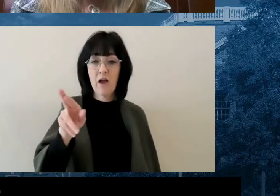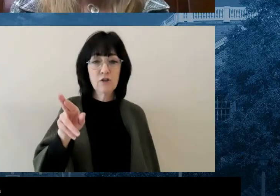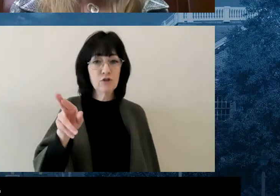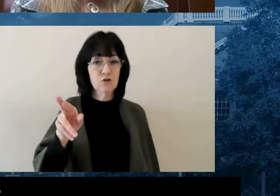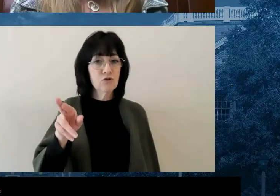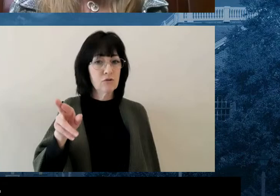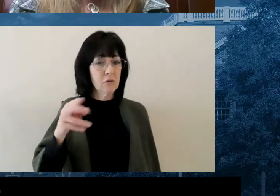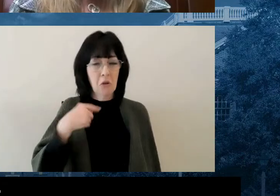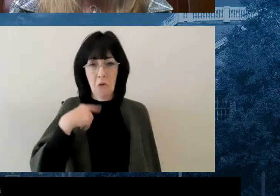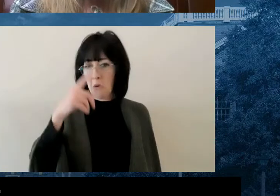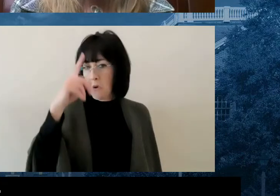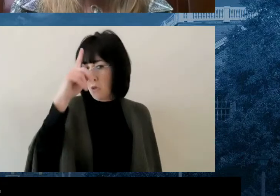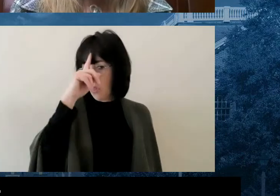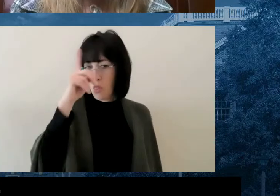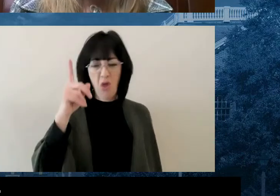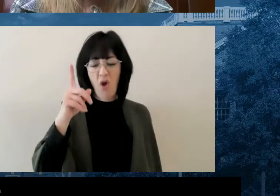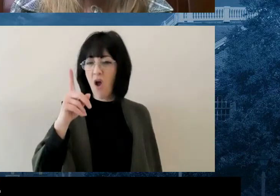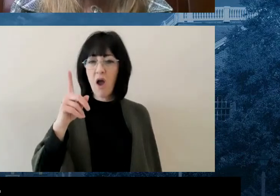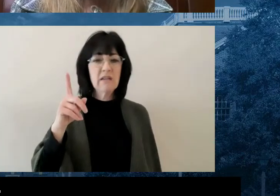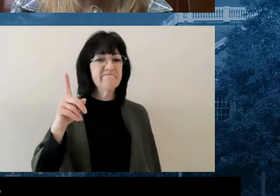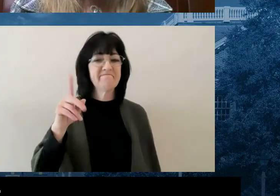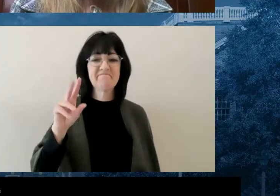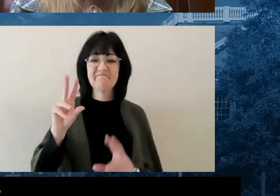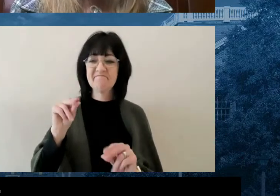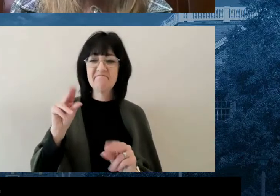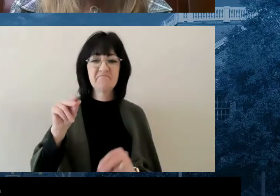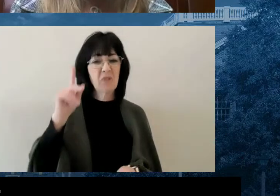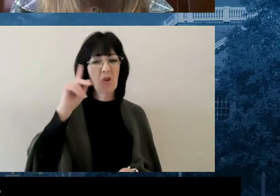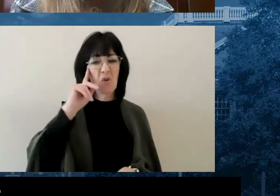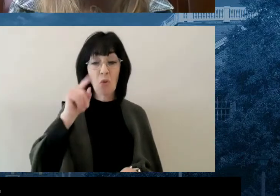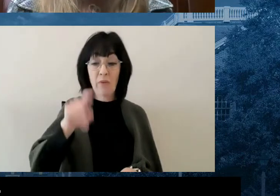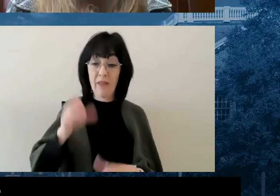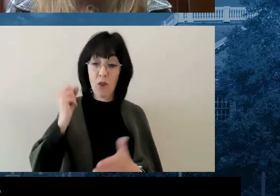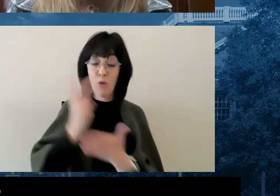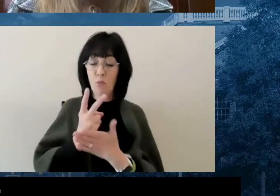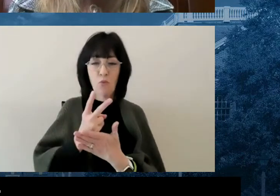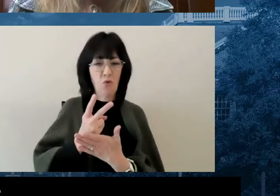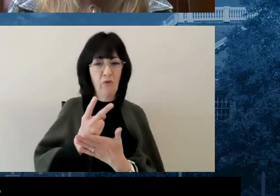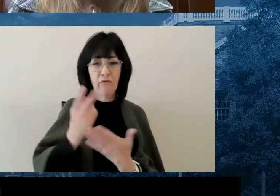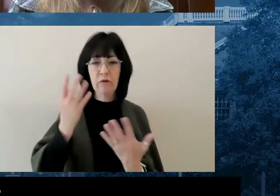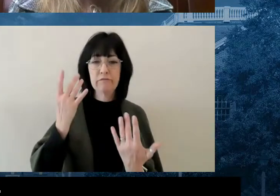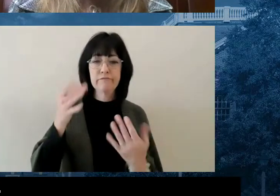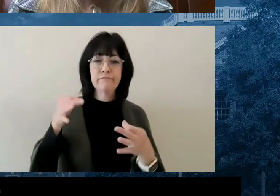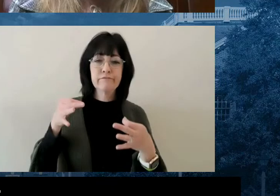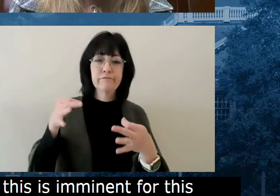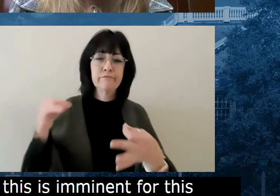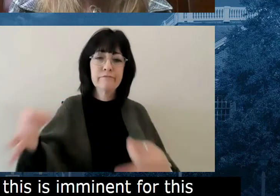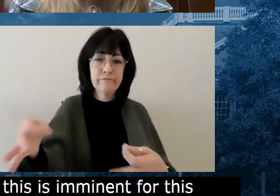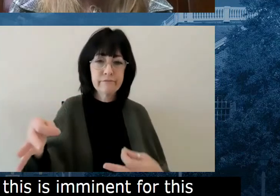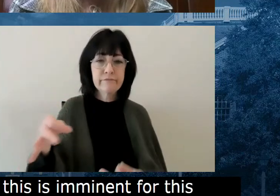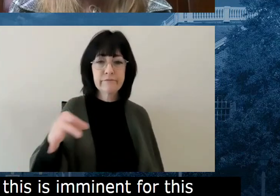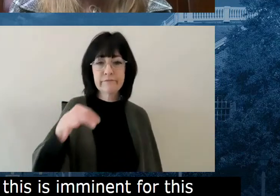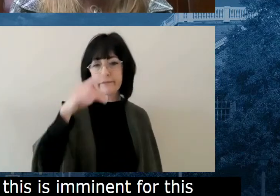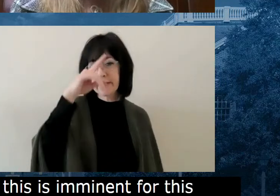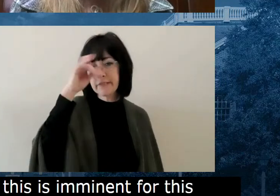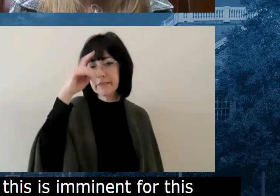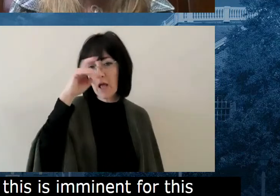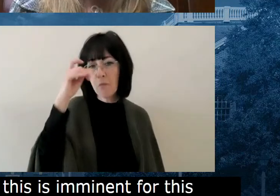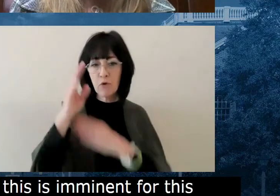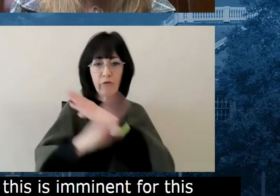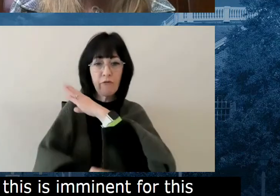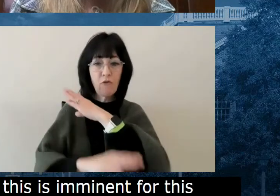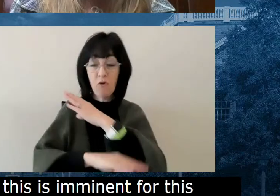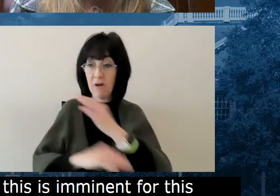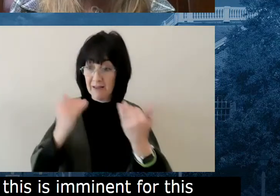wasn't going to be available till late summer and fall. Now, having some time before the school year starts